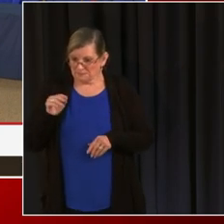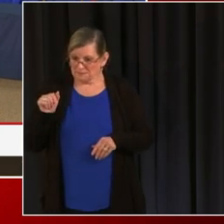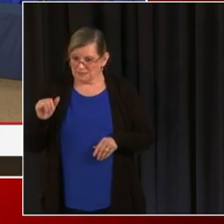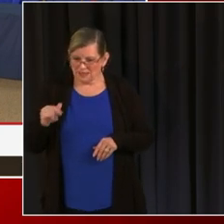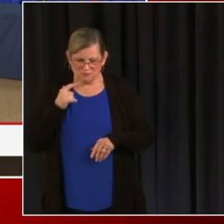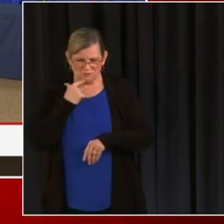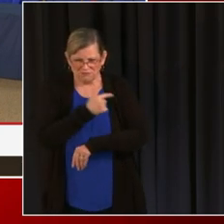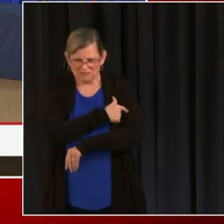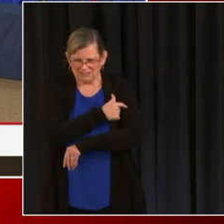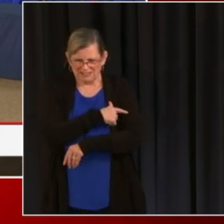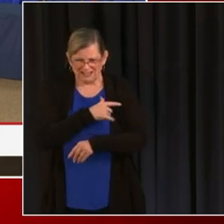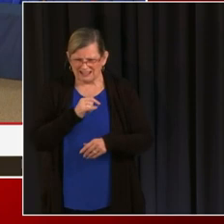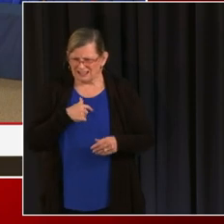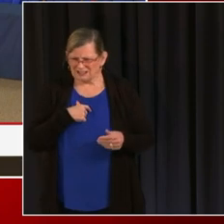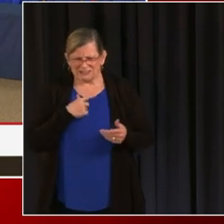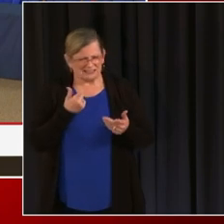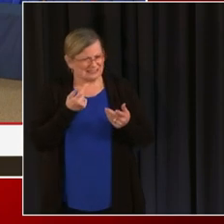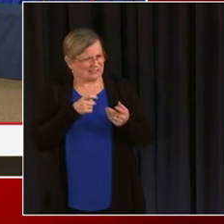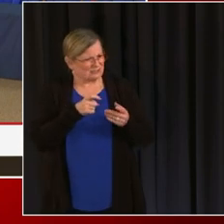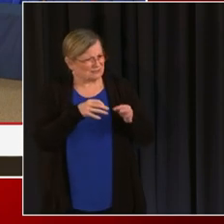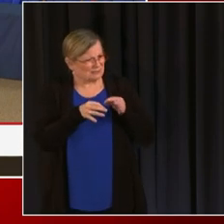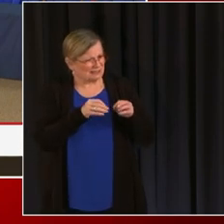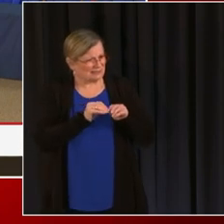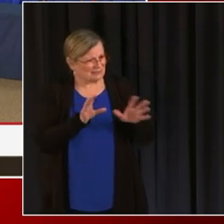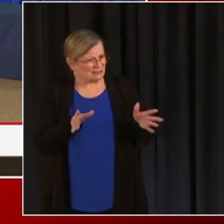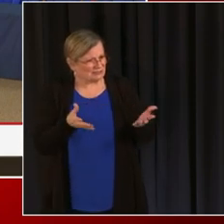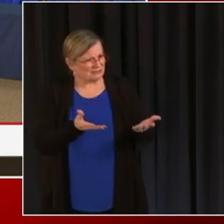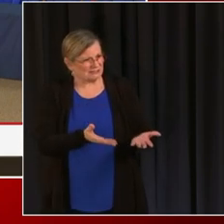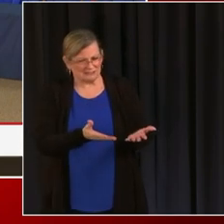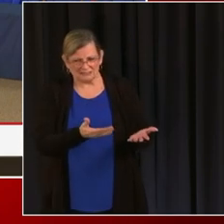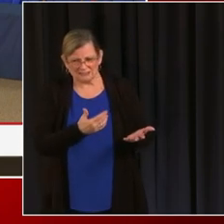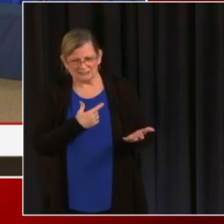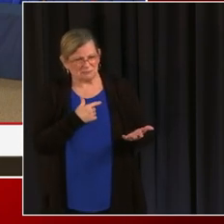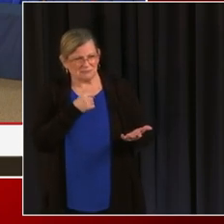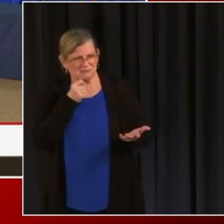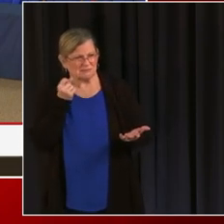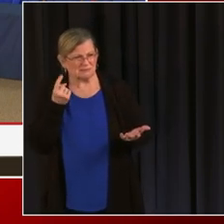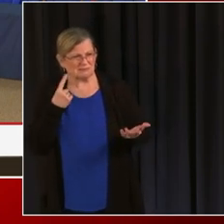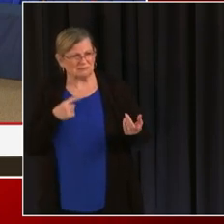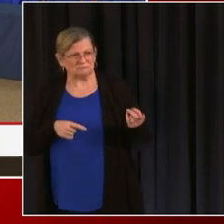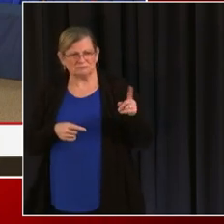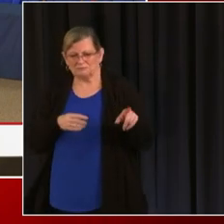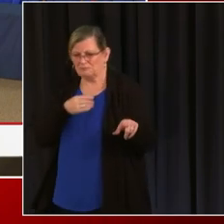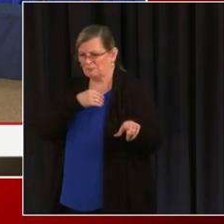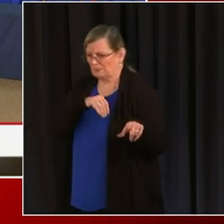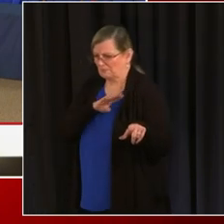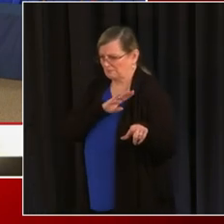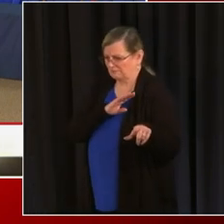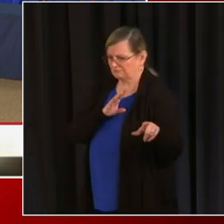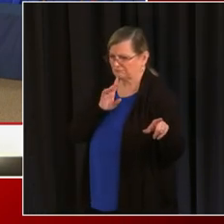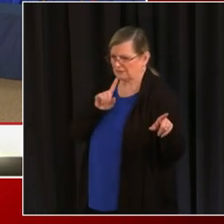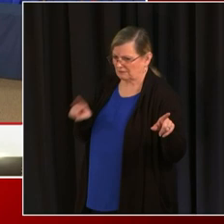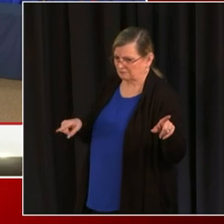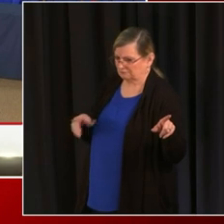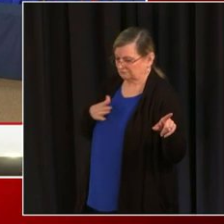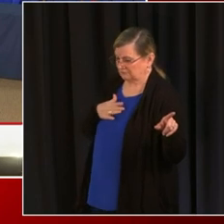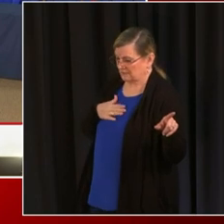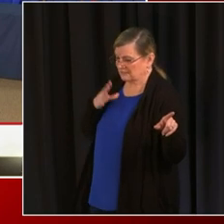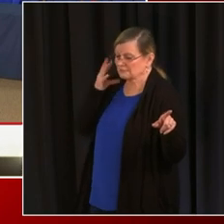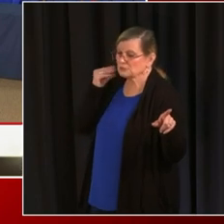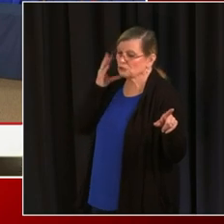a vaccine. And so I guess, can you just clarify the timing for that? My